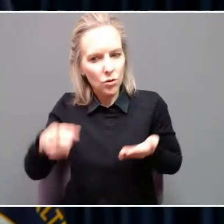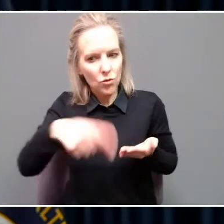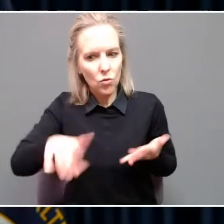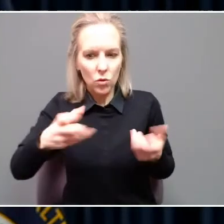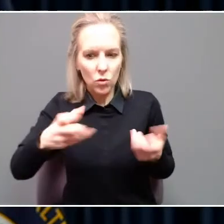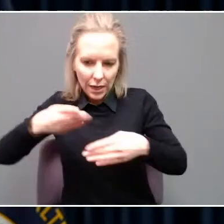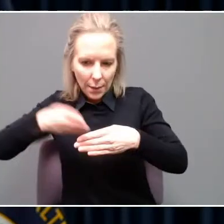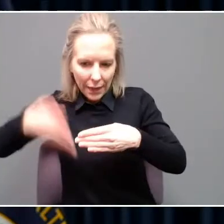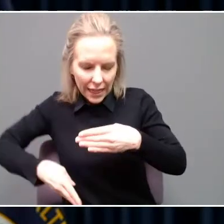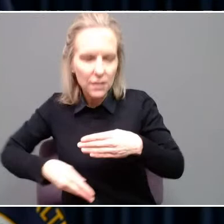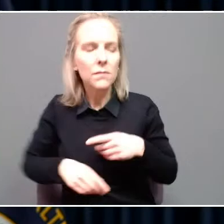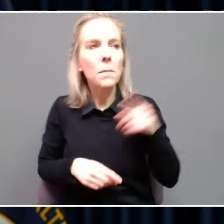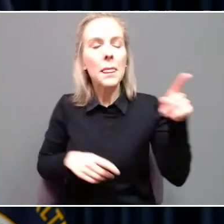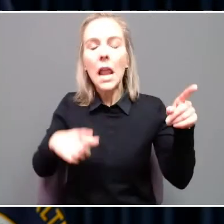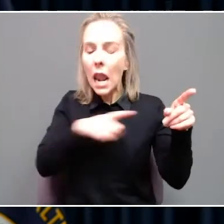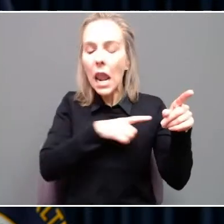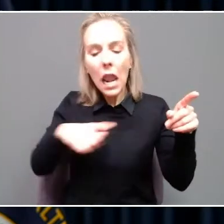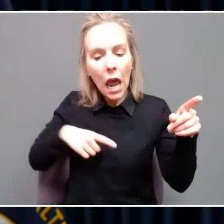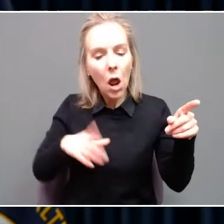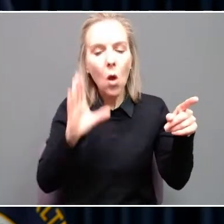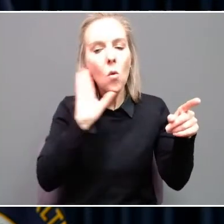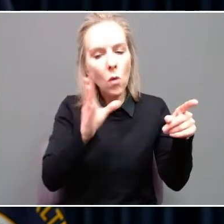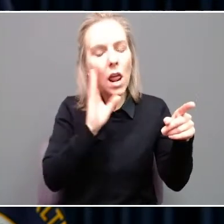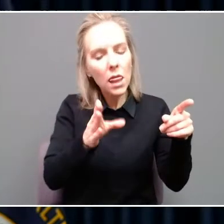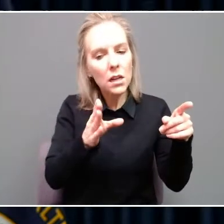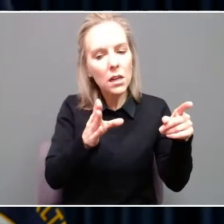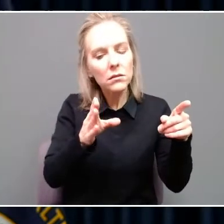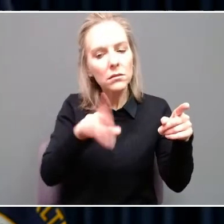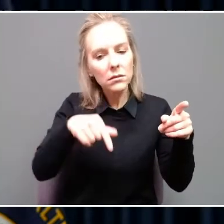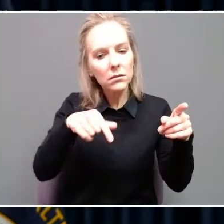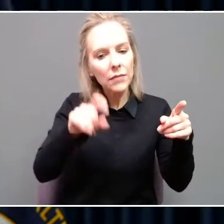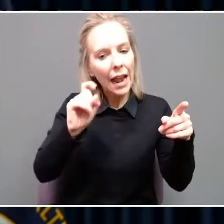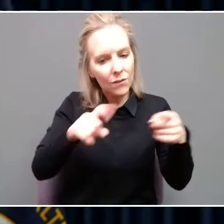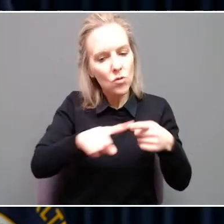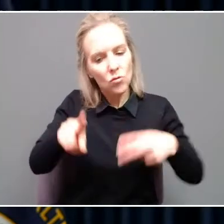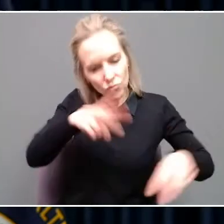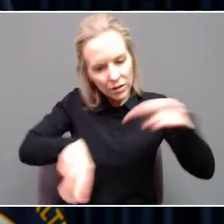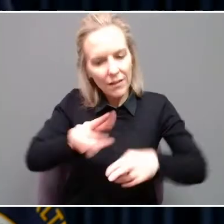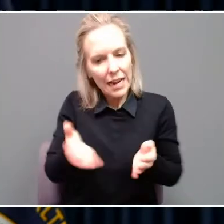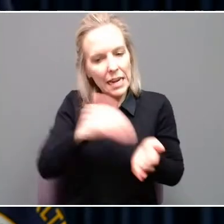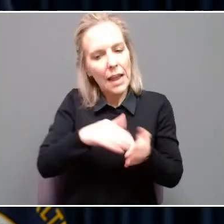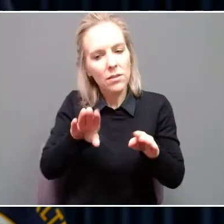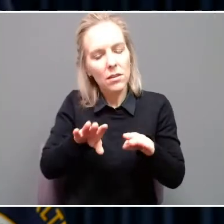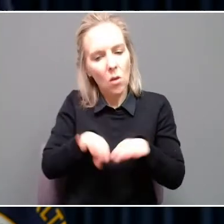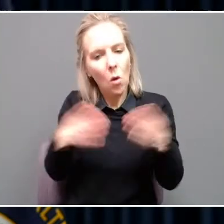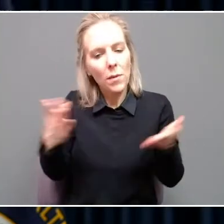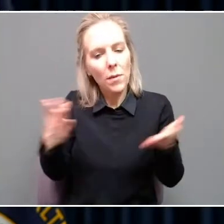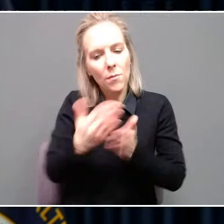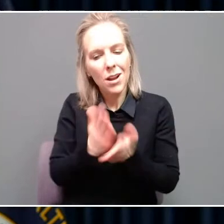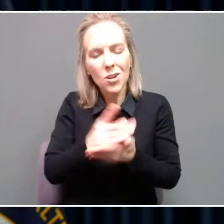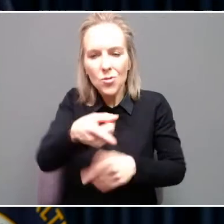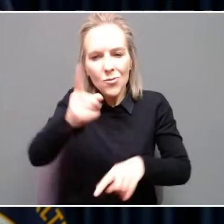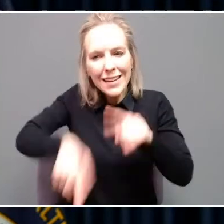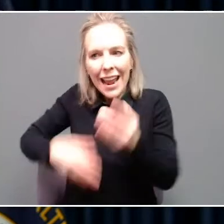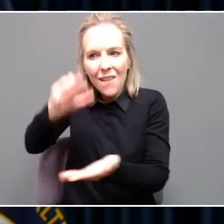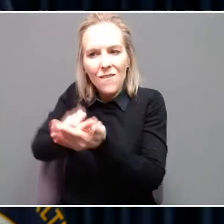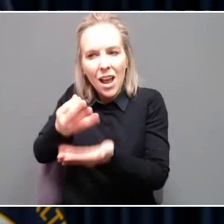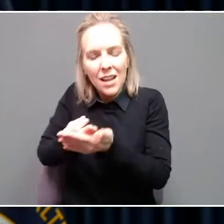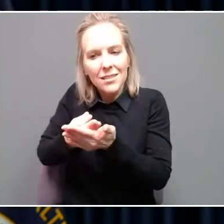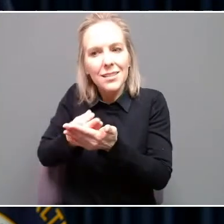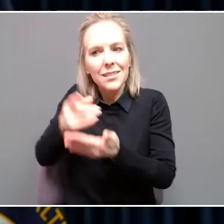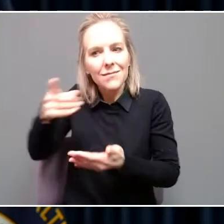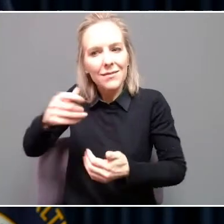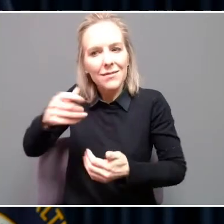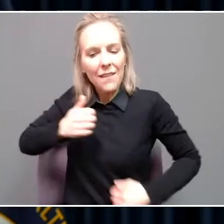legislature is and will reopen the budget this year. You cannot fund the Veterans Nursing Home in Bowling Green, which we all want to fund,